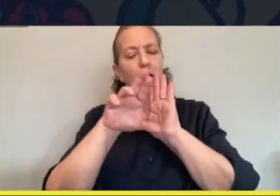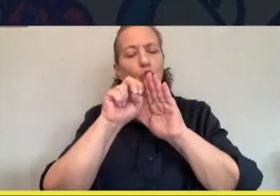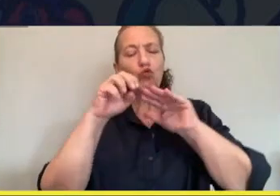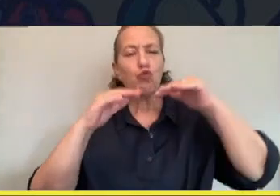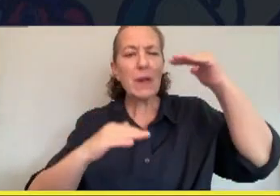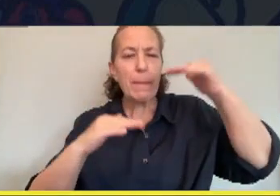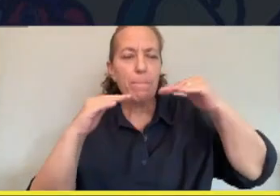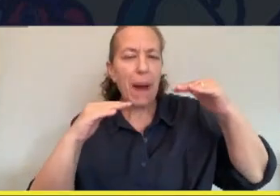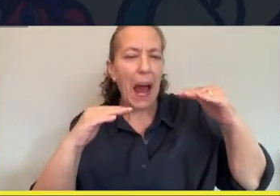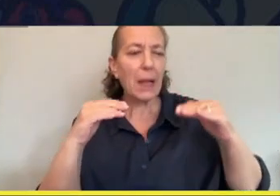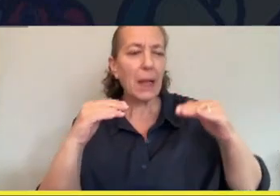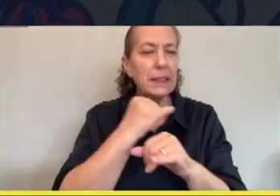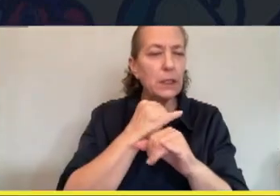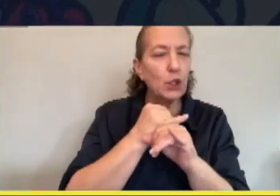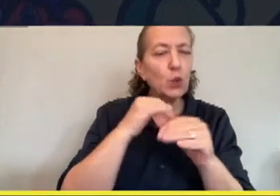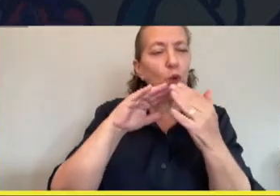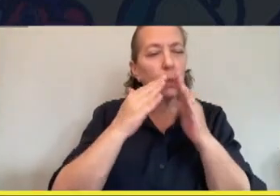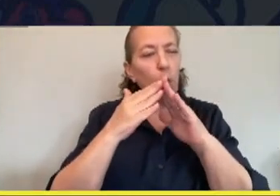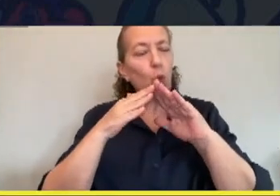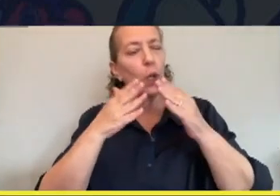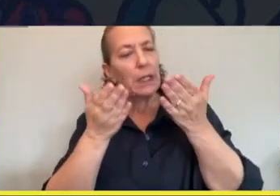take an even-handed approach to them.